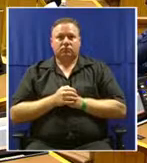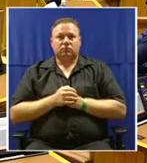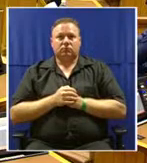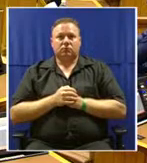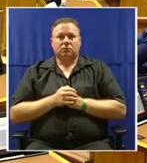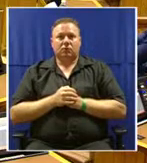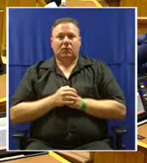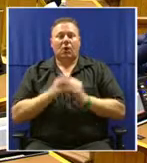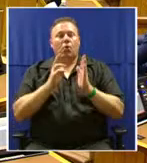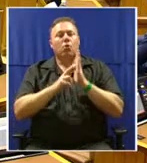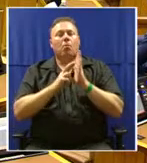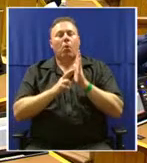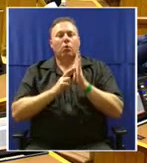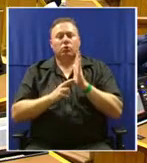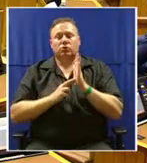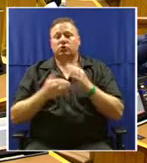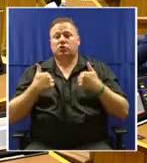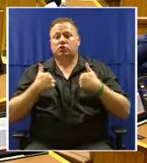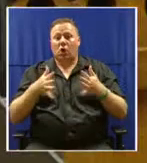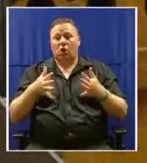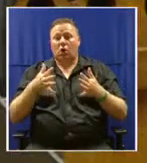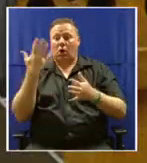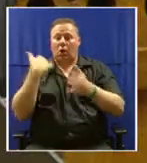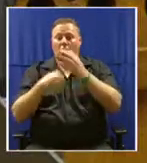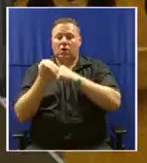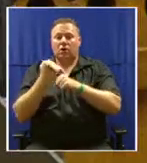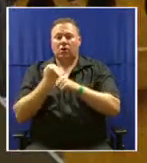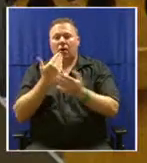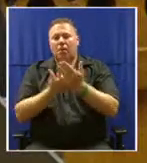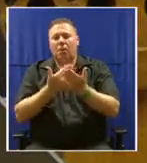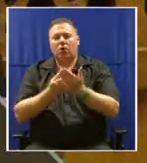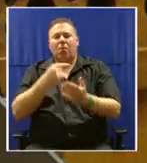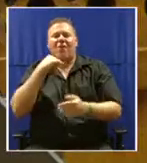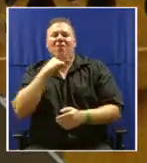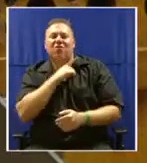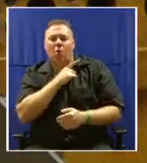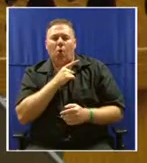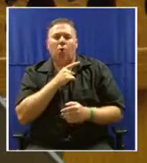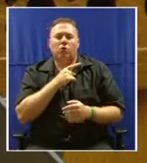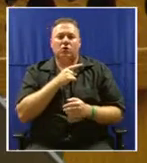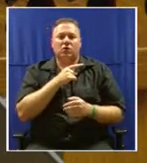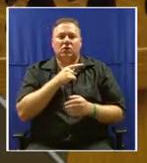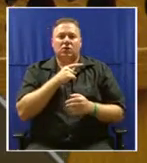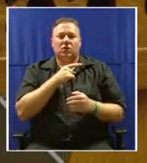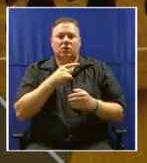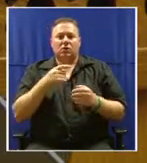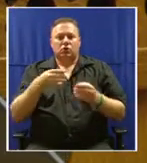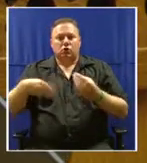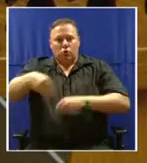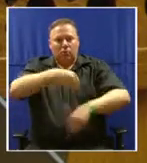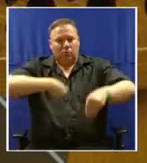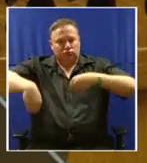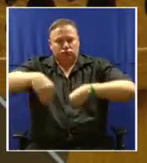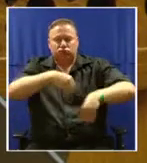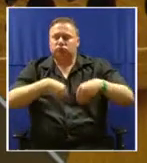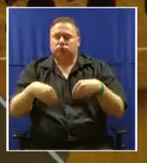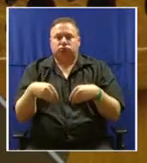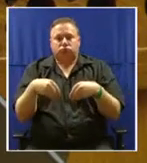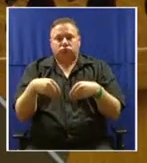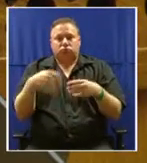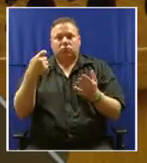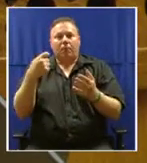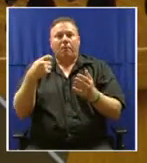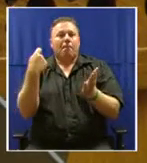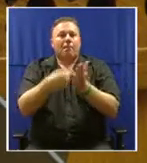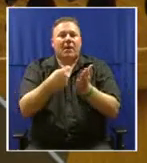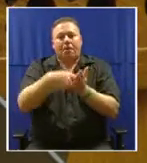to surface last year about possible fraud and corruption in the procurement of COVID-related goods